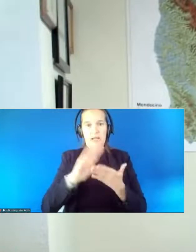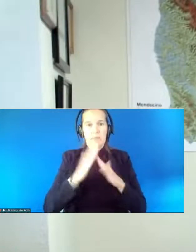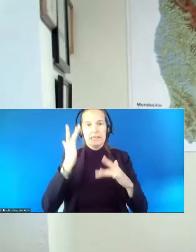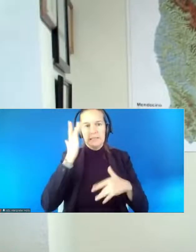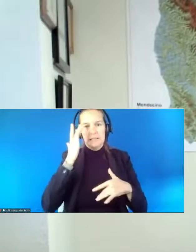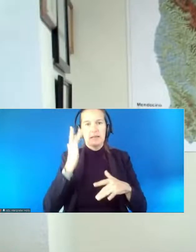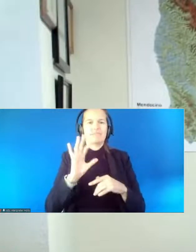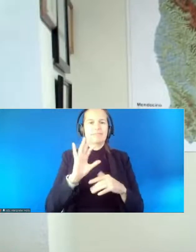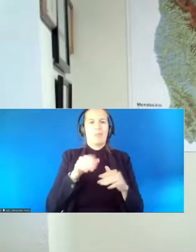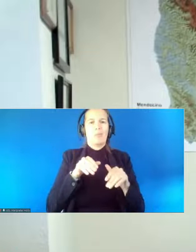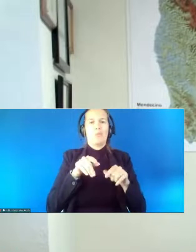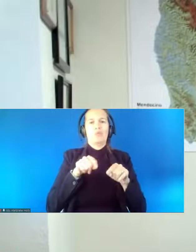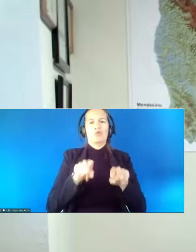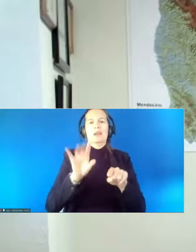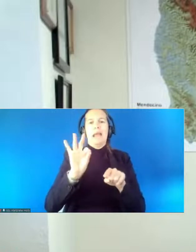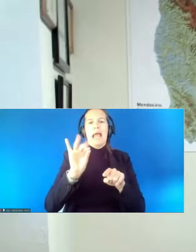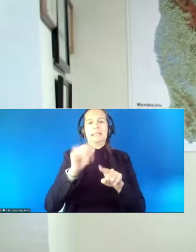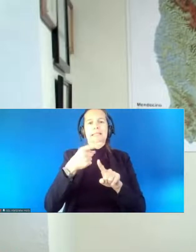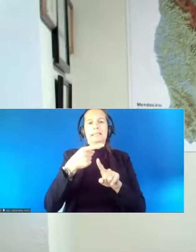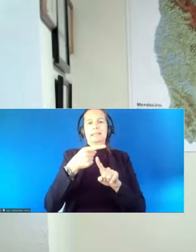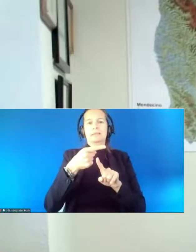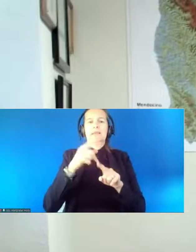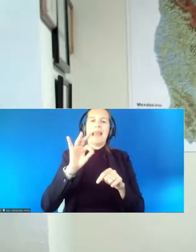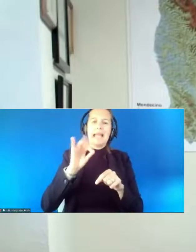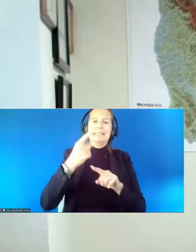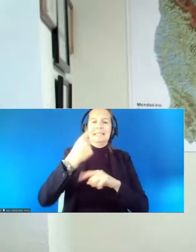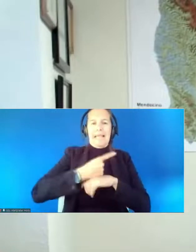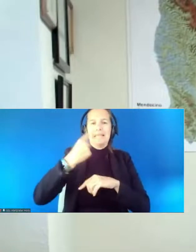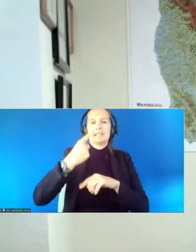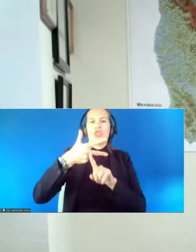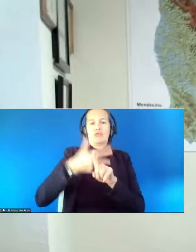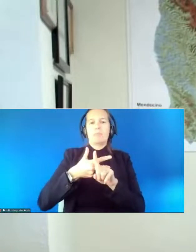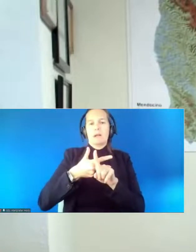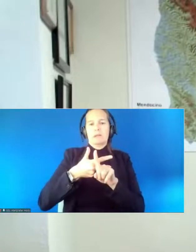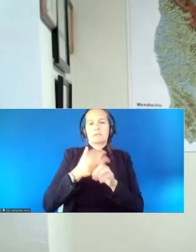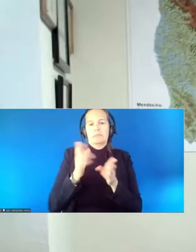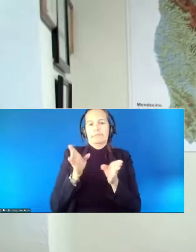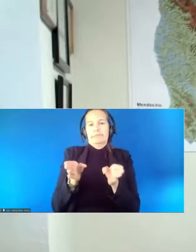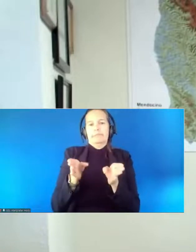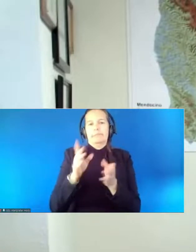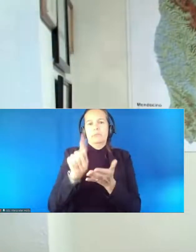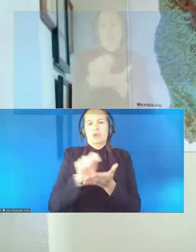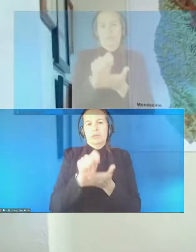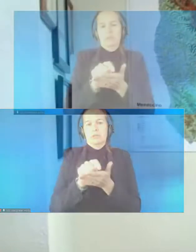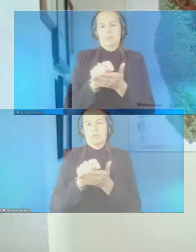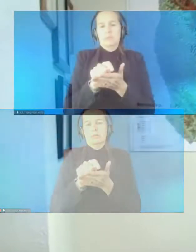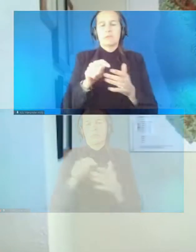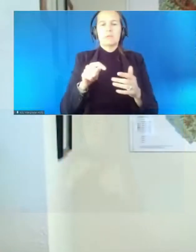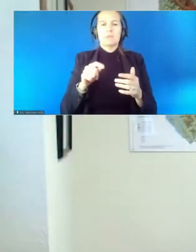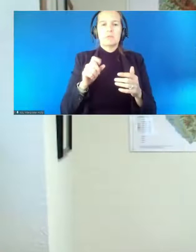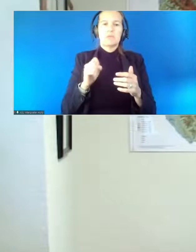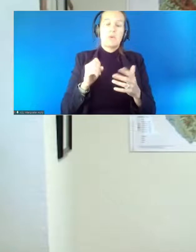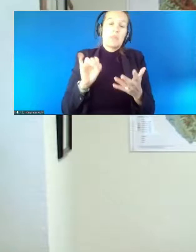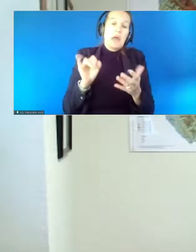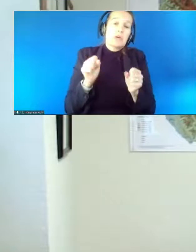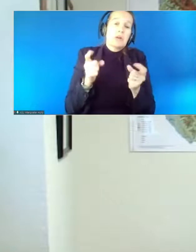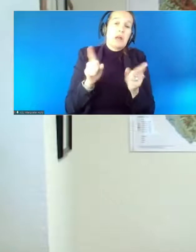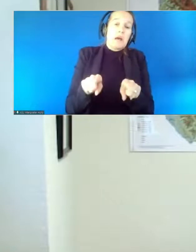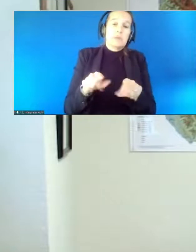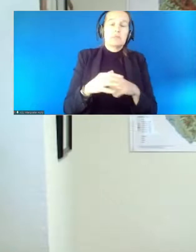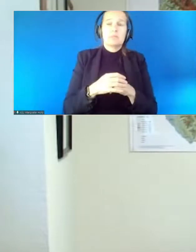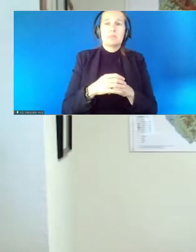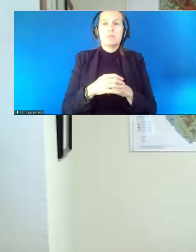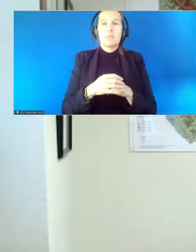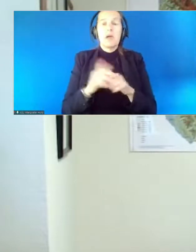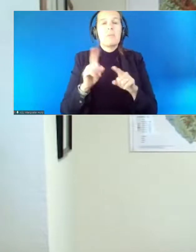that's significantly different than vaccination, post-vaccinations. But it happens. But